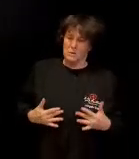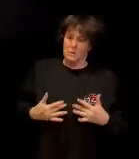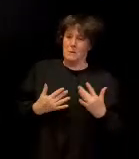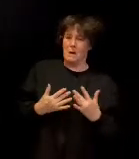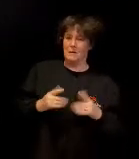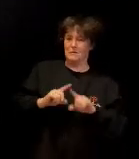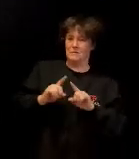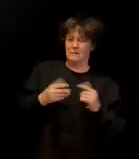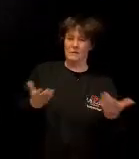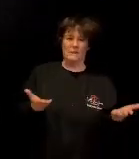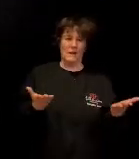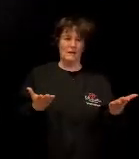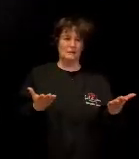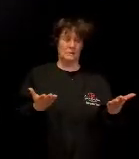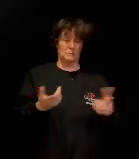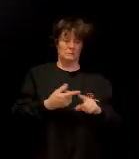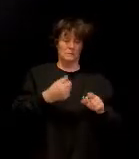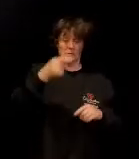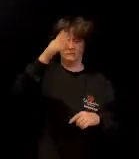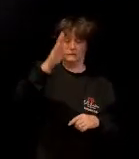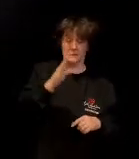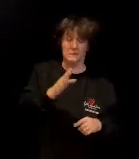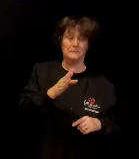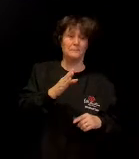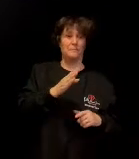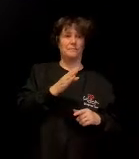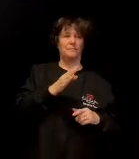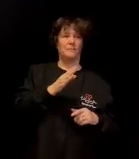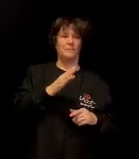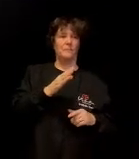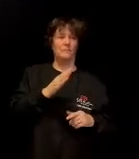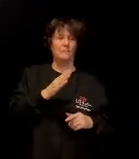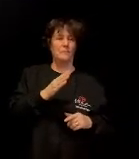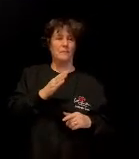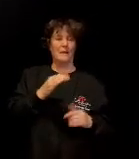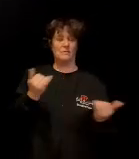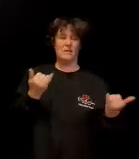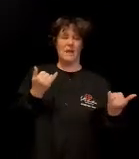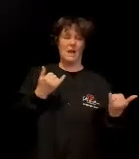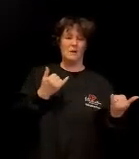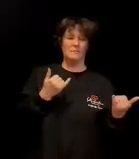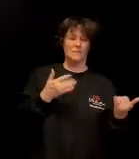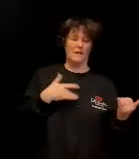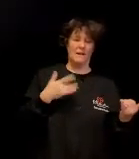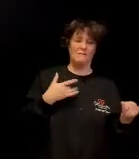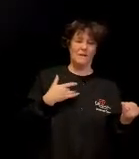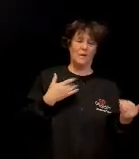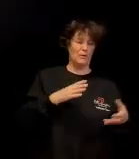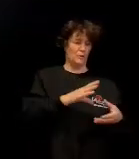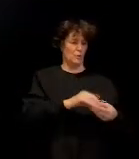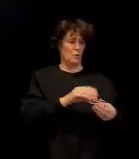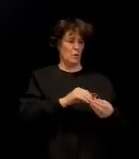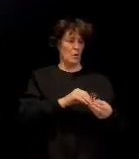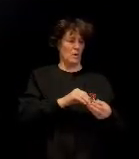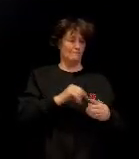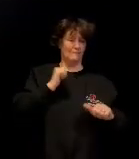to reach out to you. It kind of leads me to this story. And you can turn in your Bibles to Acts